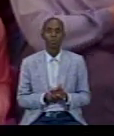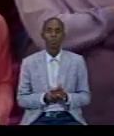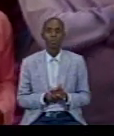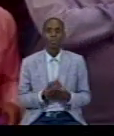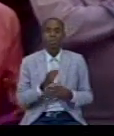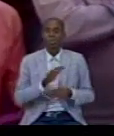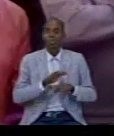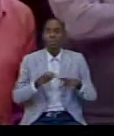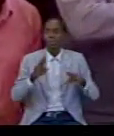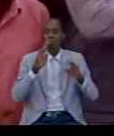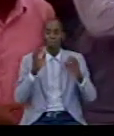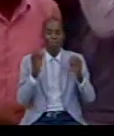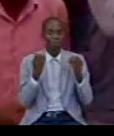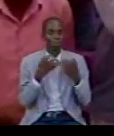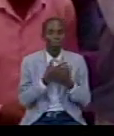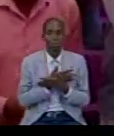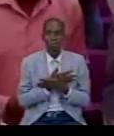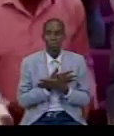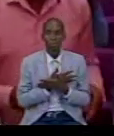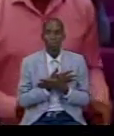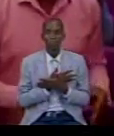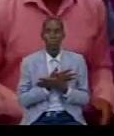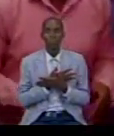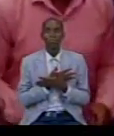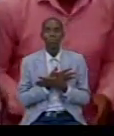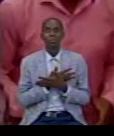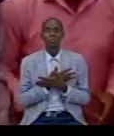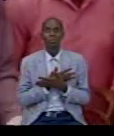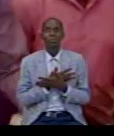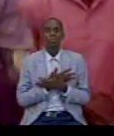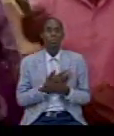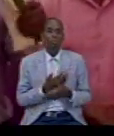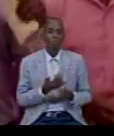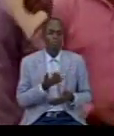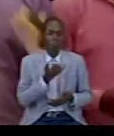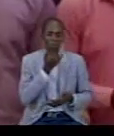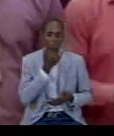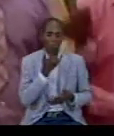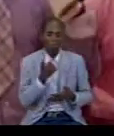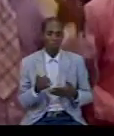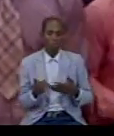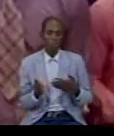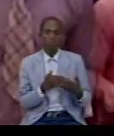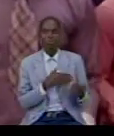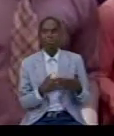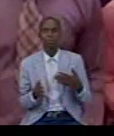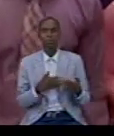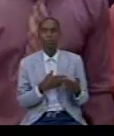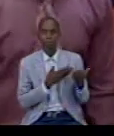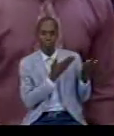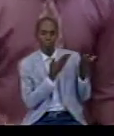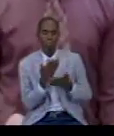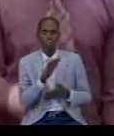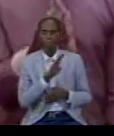Don't be afraid of any situation caused by man,